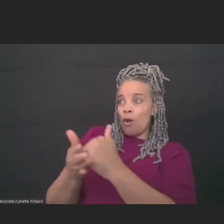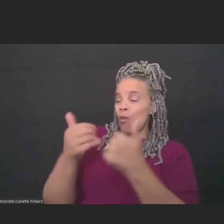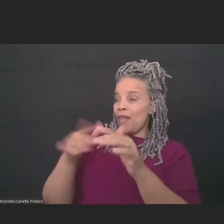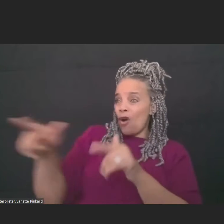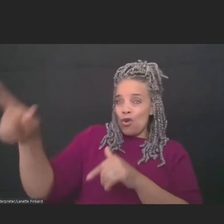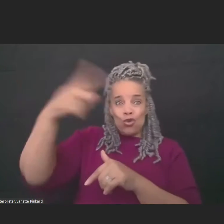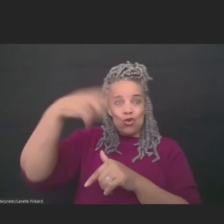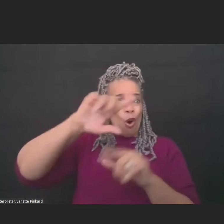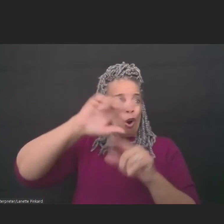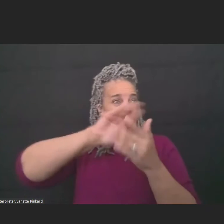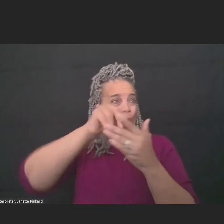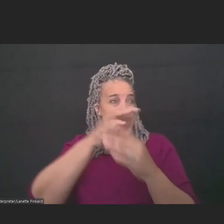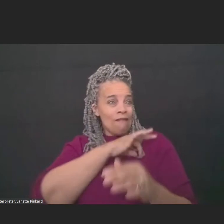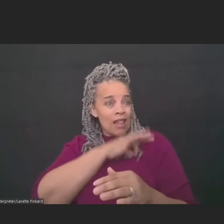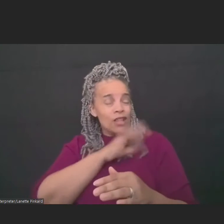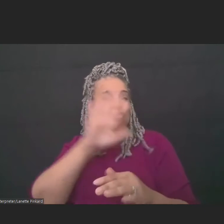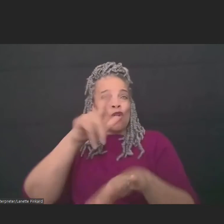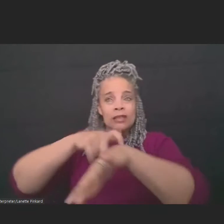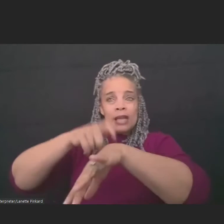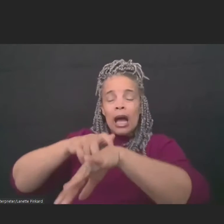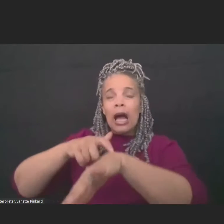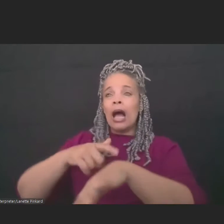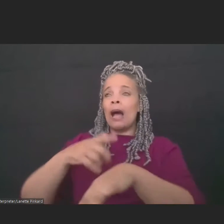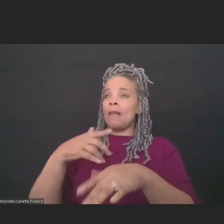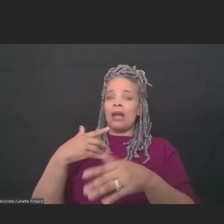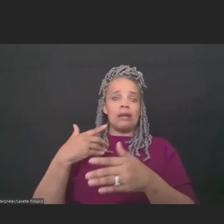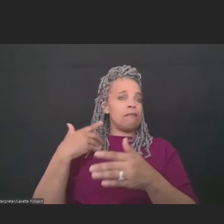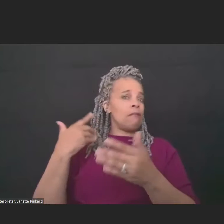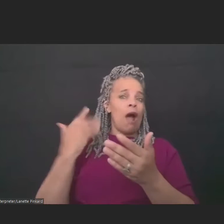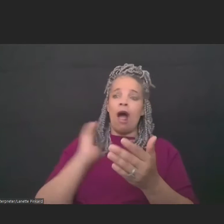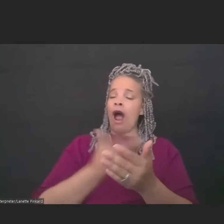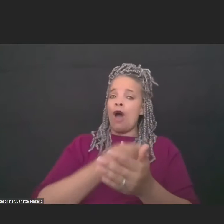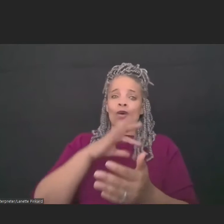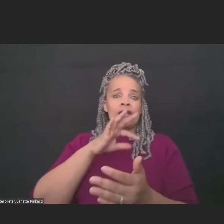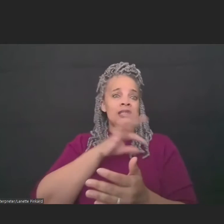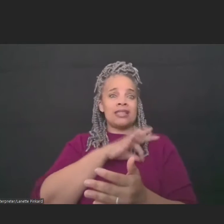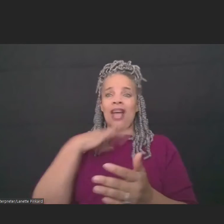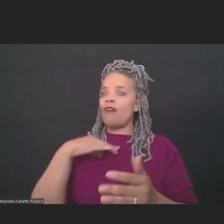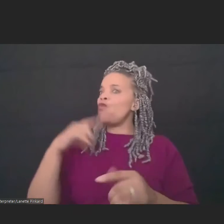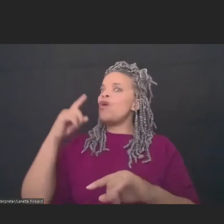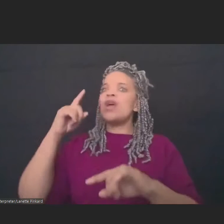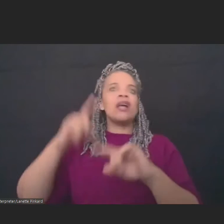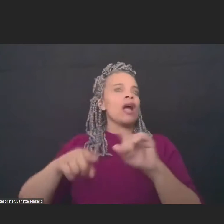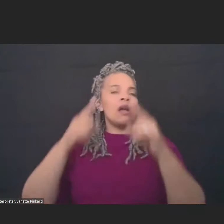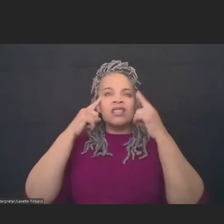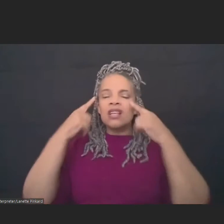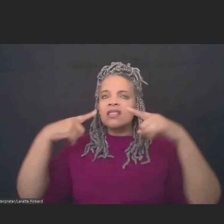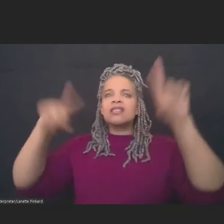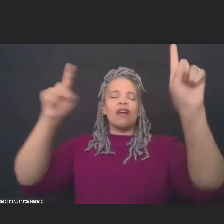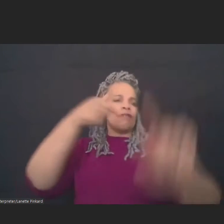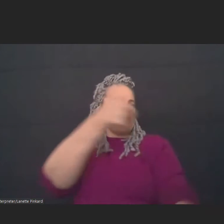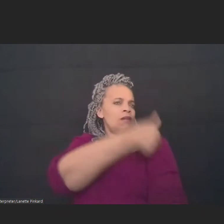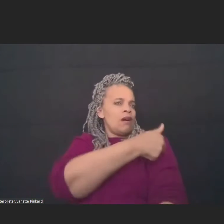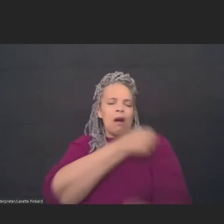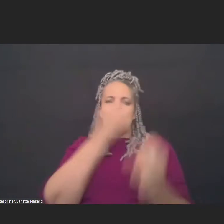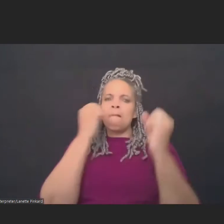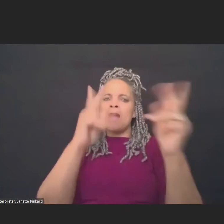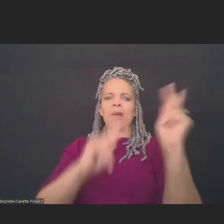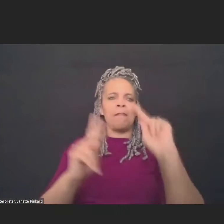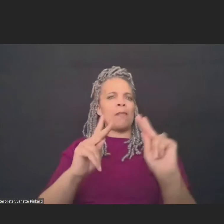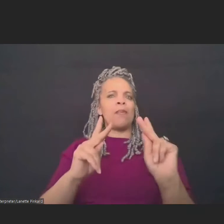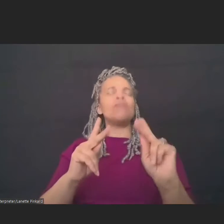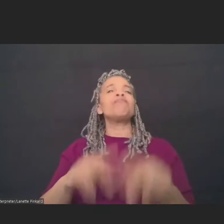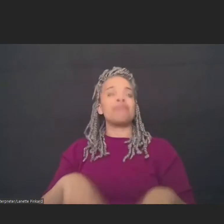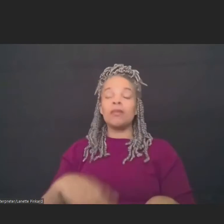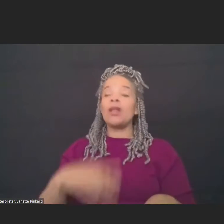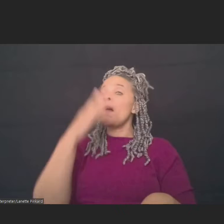individuals volunteering or being down there as staff, we couldn't have immunized this many people thus far. Thank you so much. And because